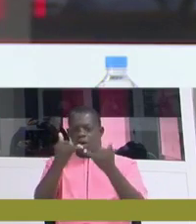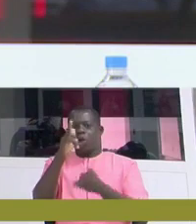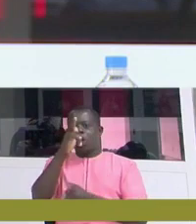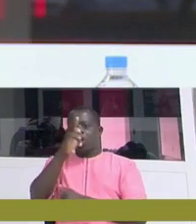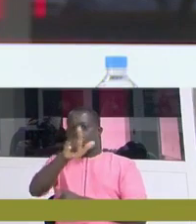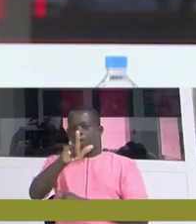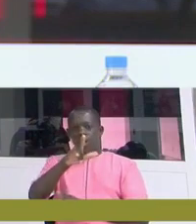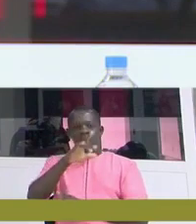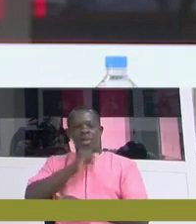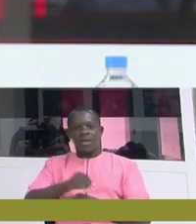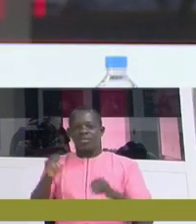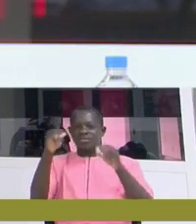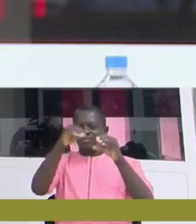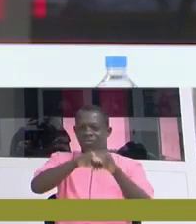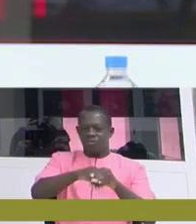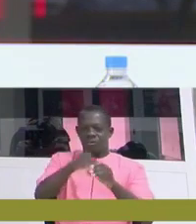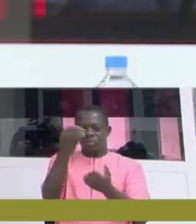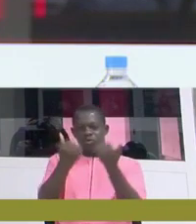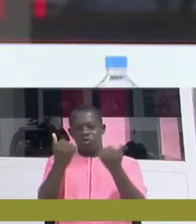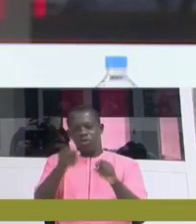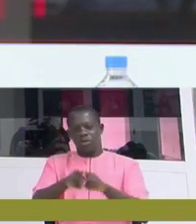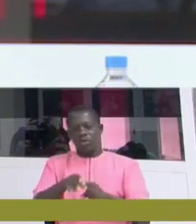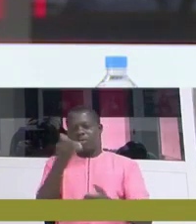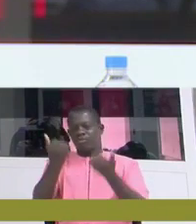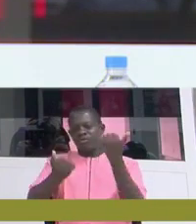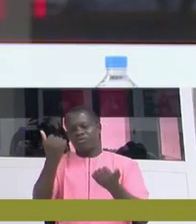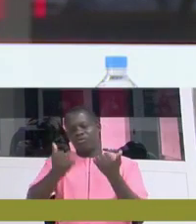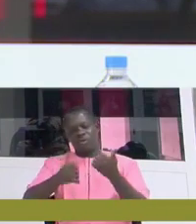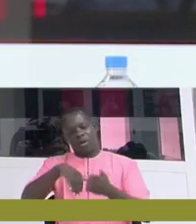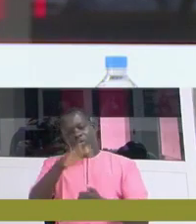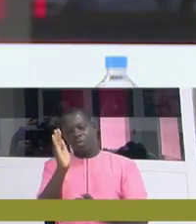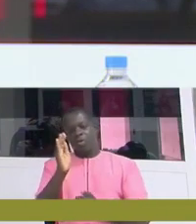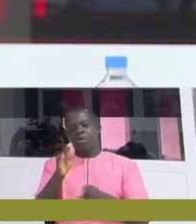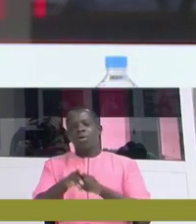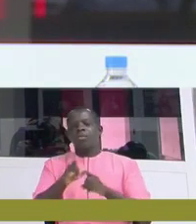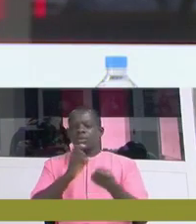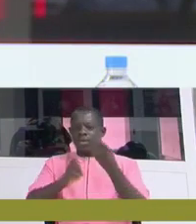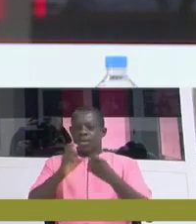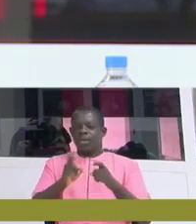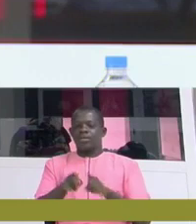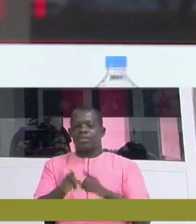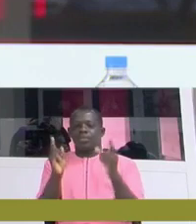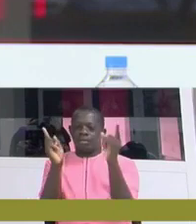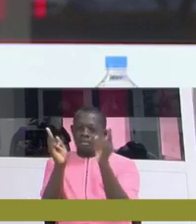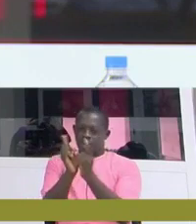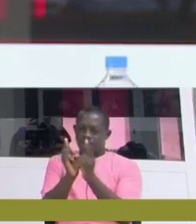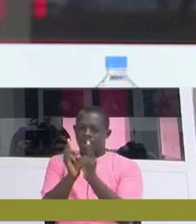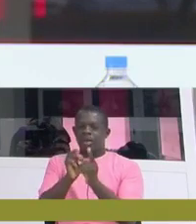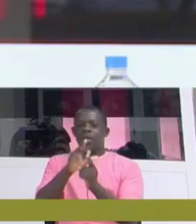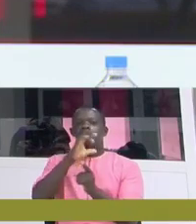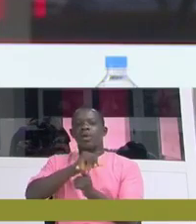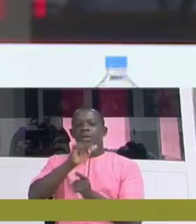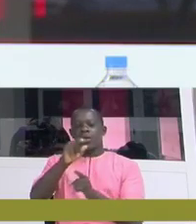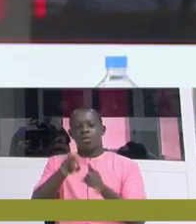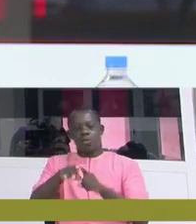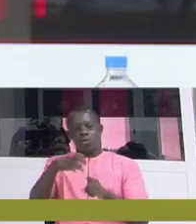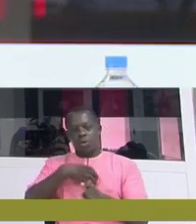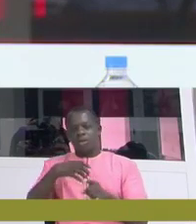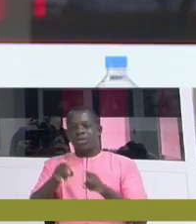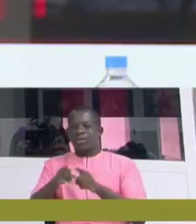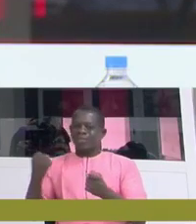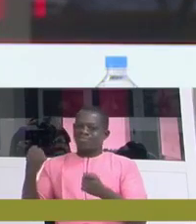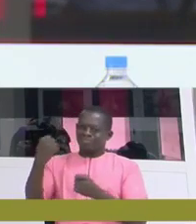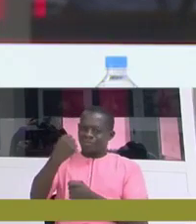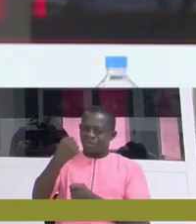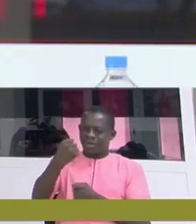Assis jumped into his vehicle Atata. And went away. I turned towards Ndongo. komba junkula. I wanted to knock